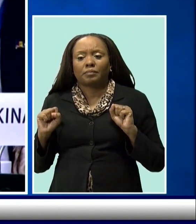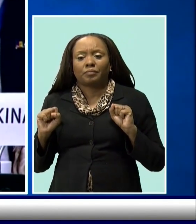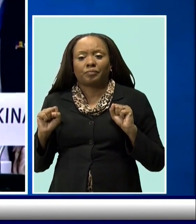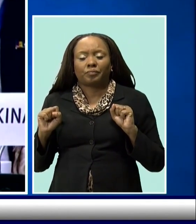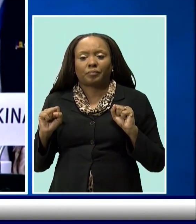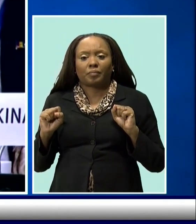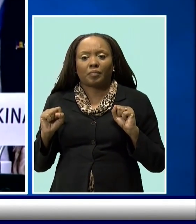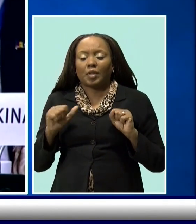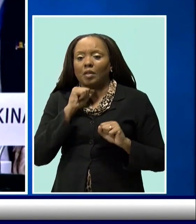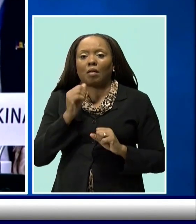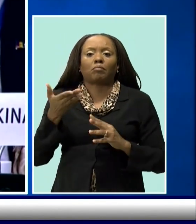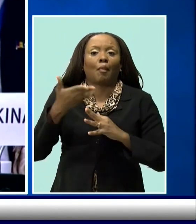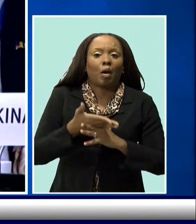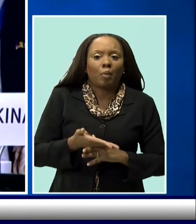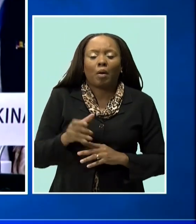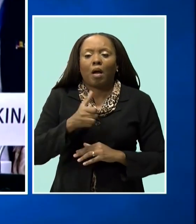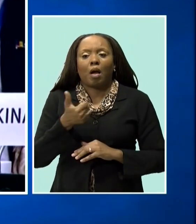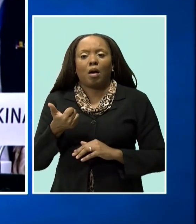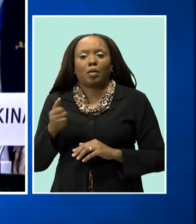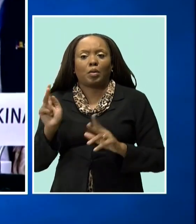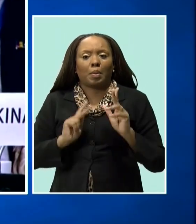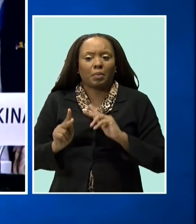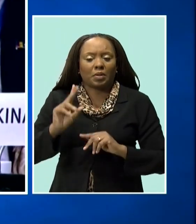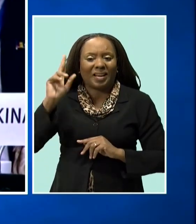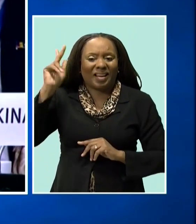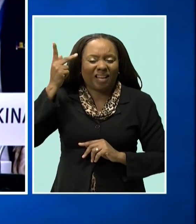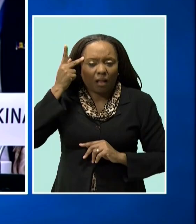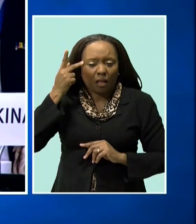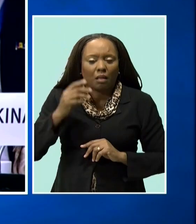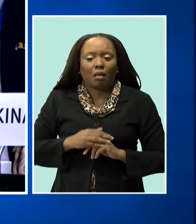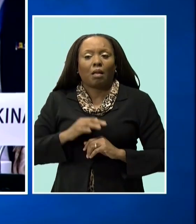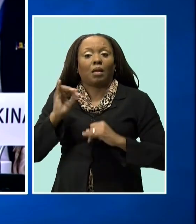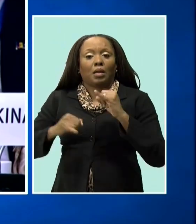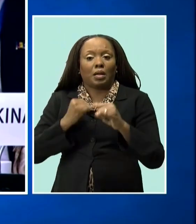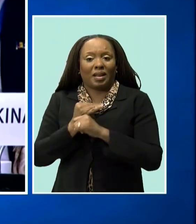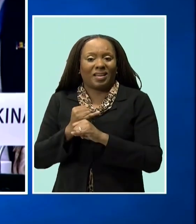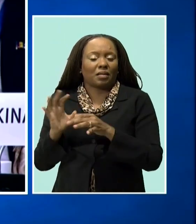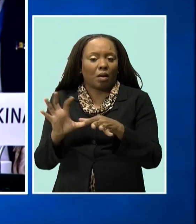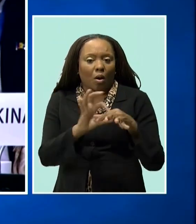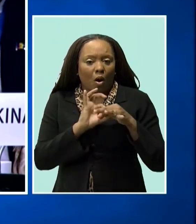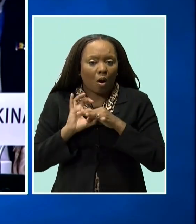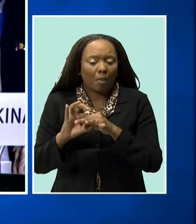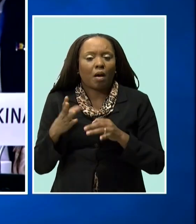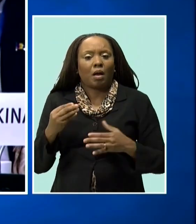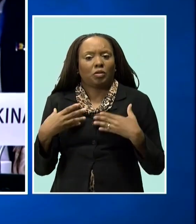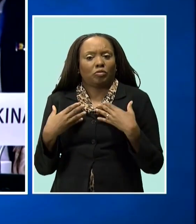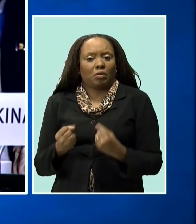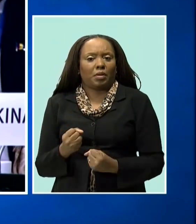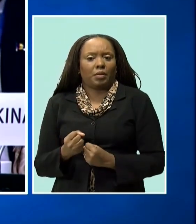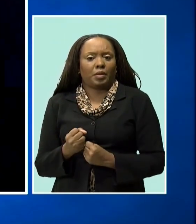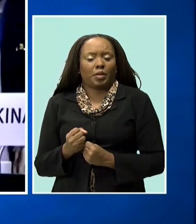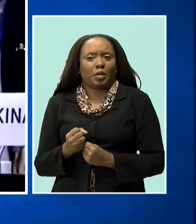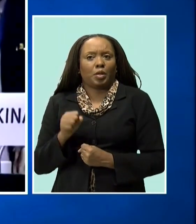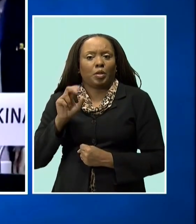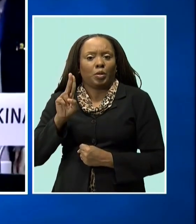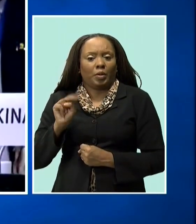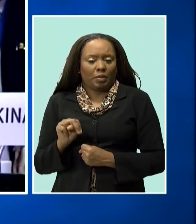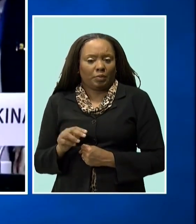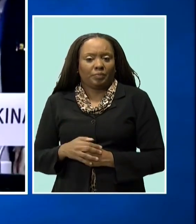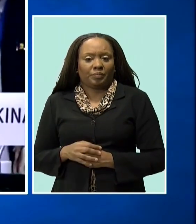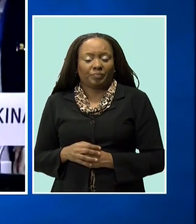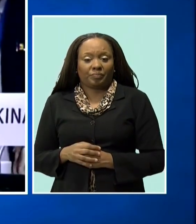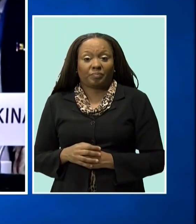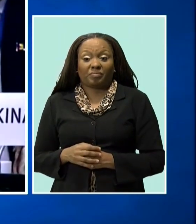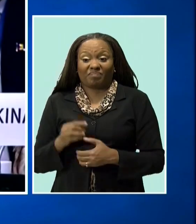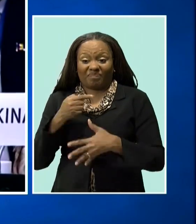internal affairs of others, international cooperation, and the strengthening of the United Nations. These very